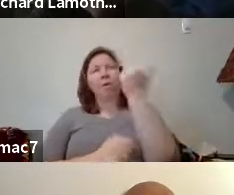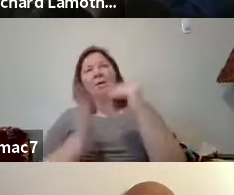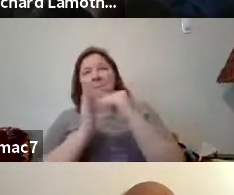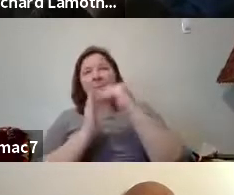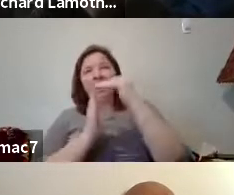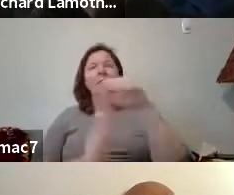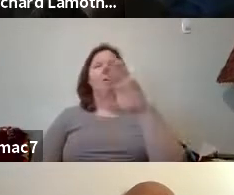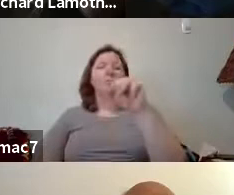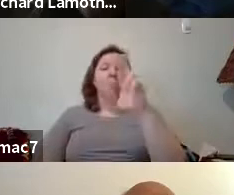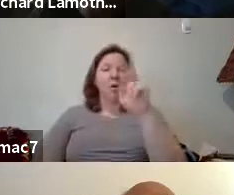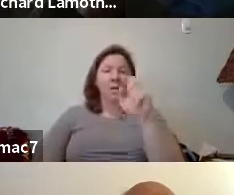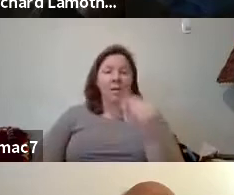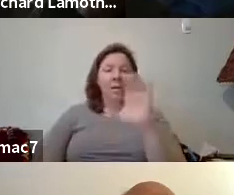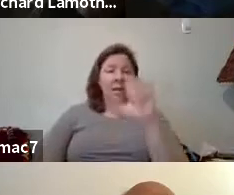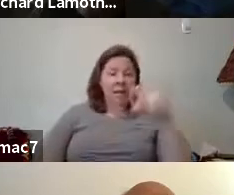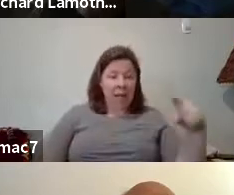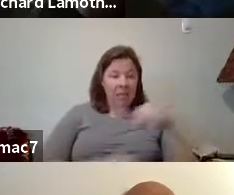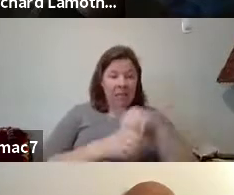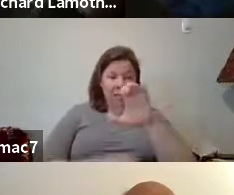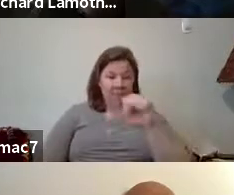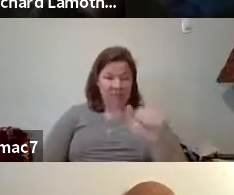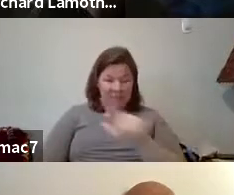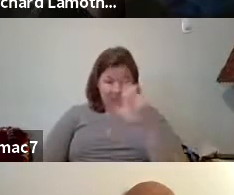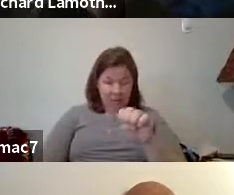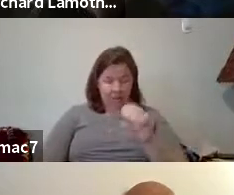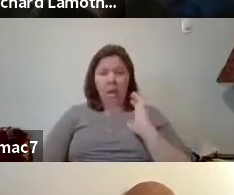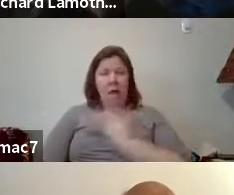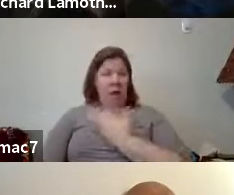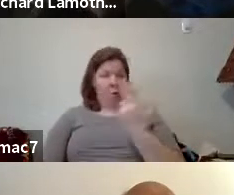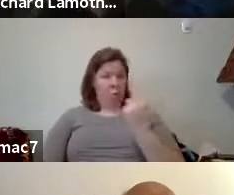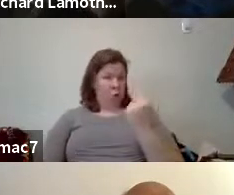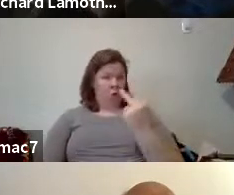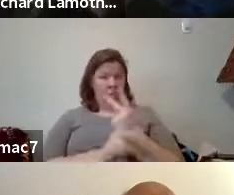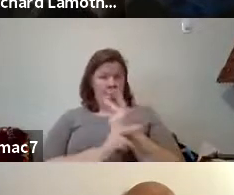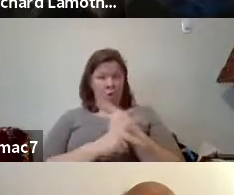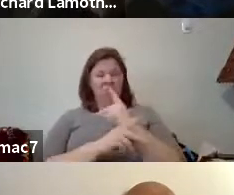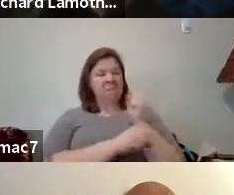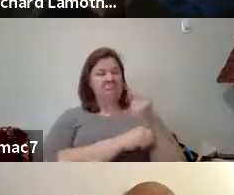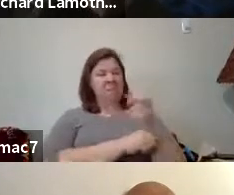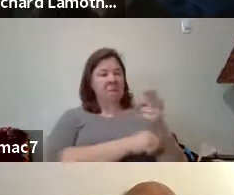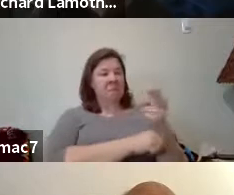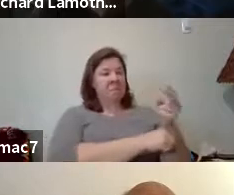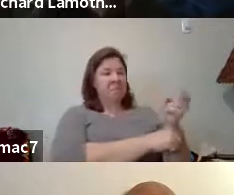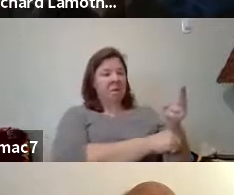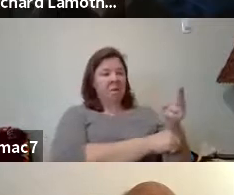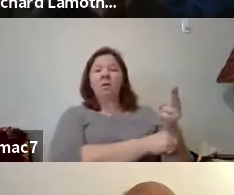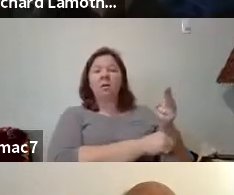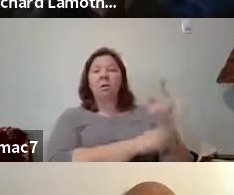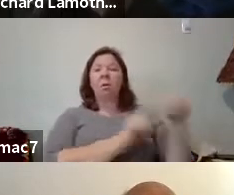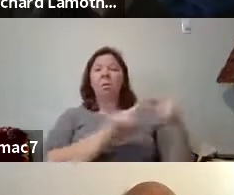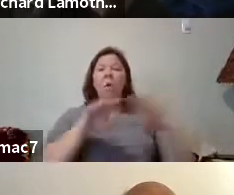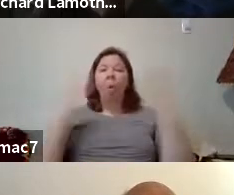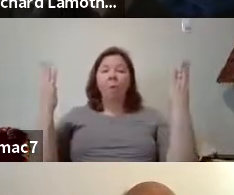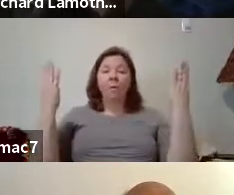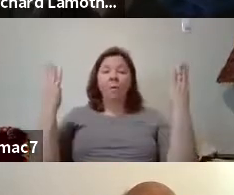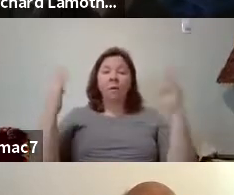sales. And our 13 products will easily beat most of those once we release them. Plus we have